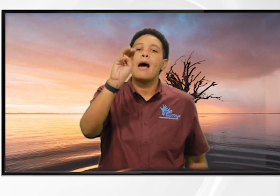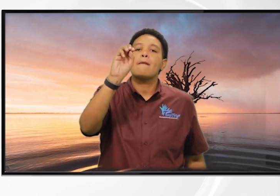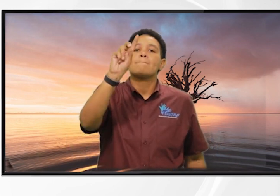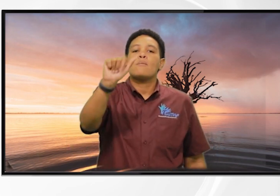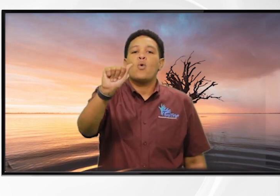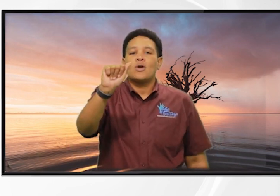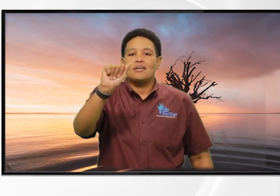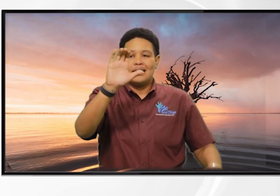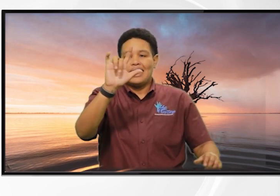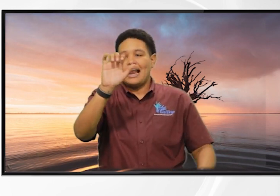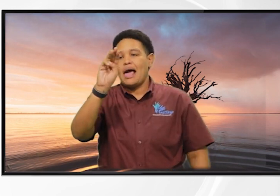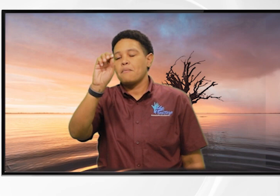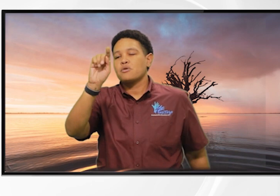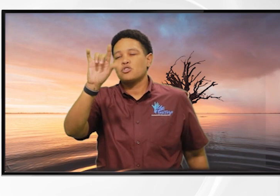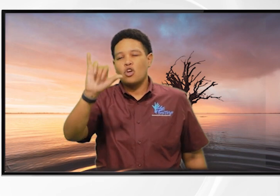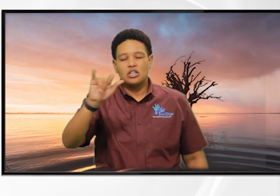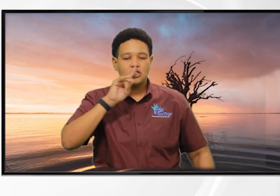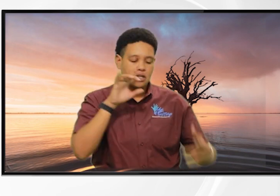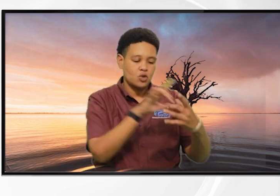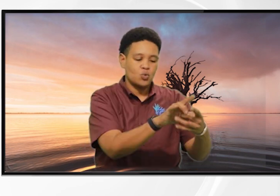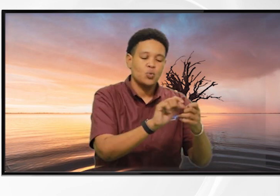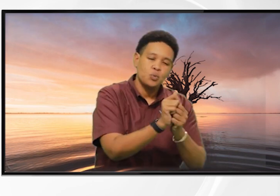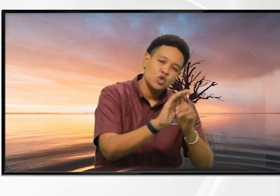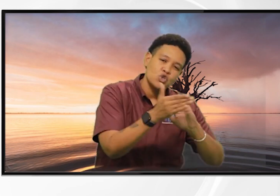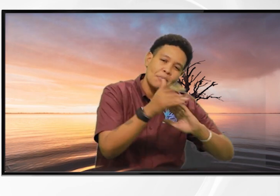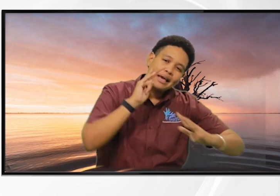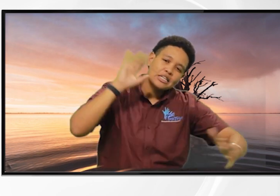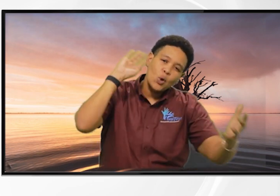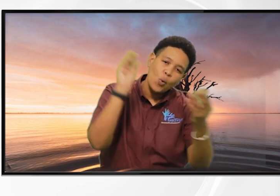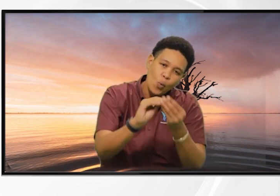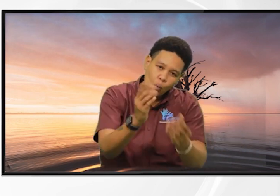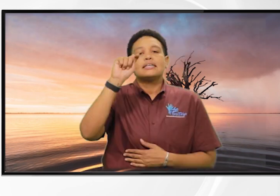climatology associated with Jamaica as a whole.